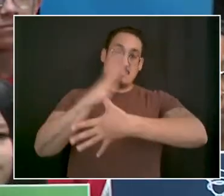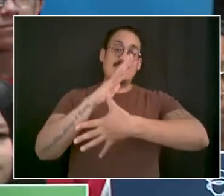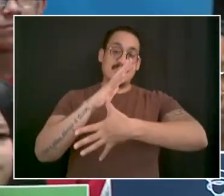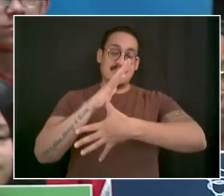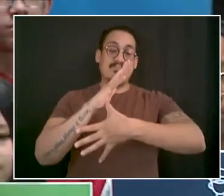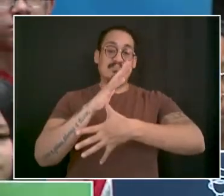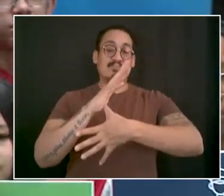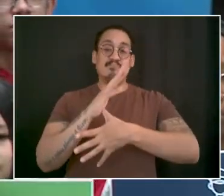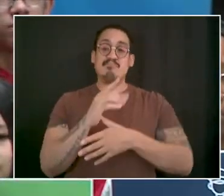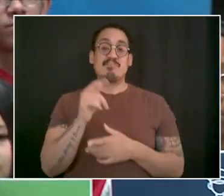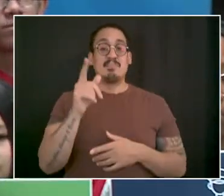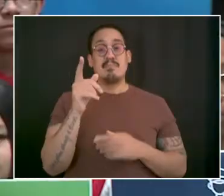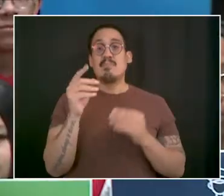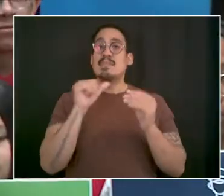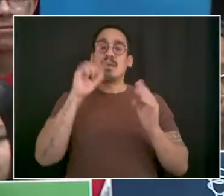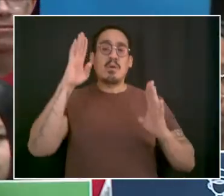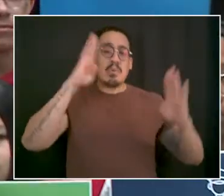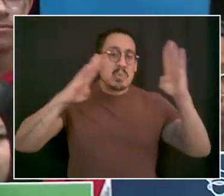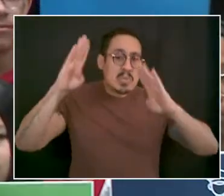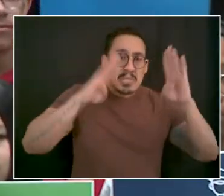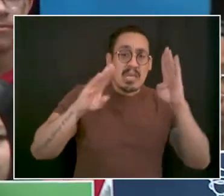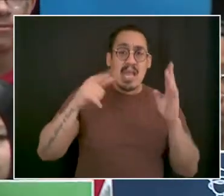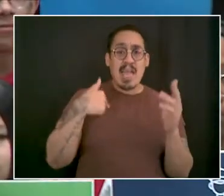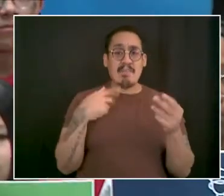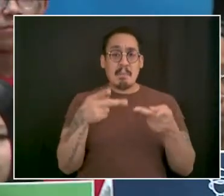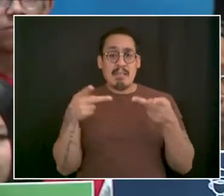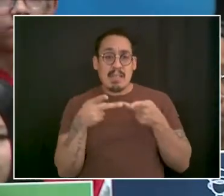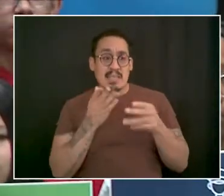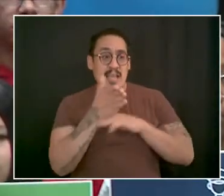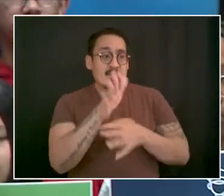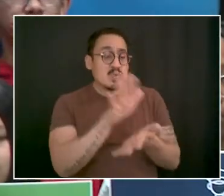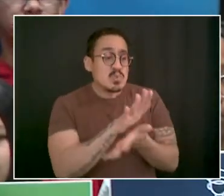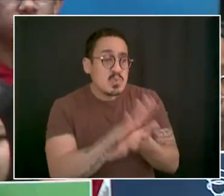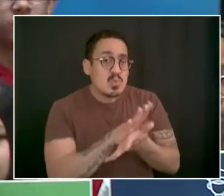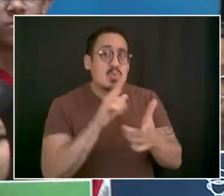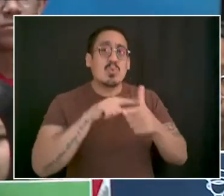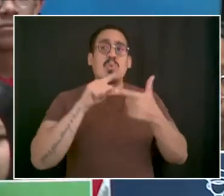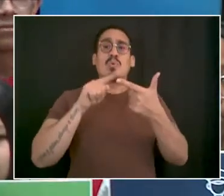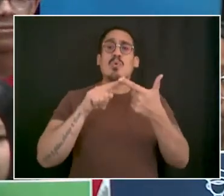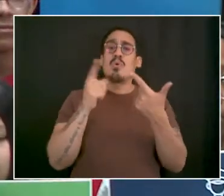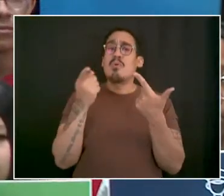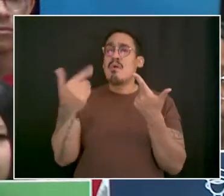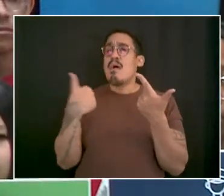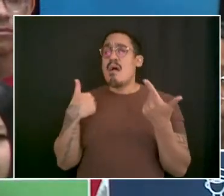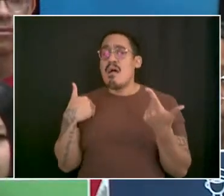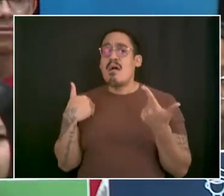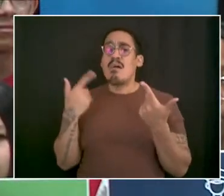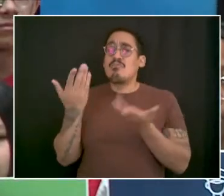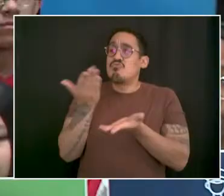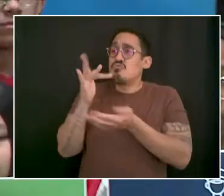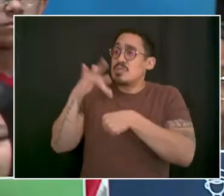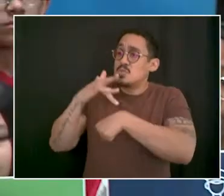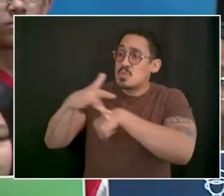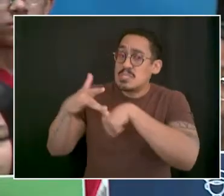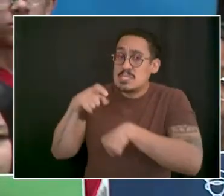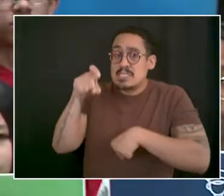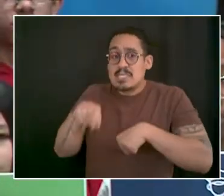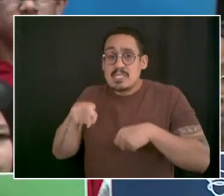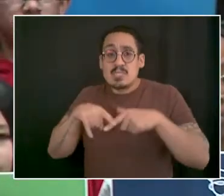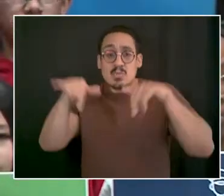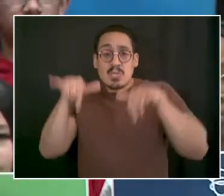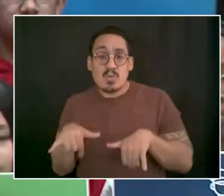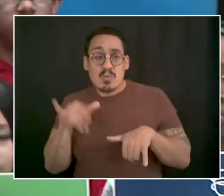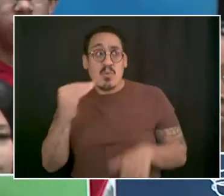not worrying about whether your child has a place to go after school, whether you have the resources you need to stay in